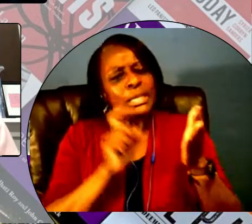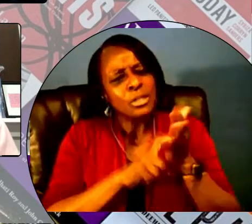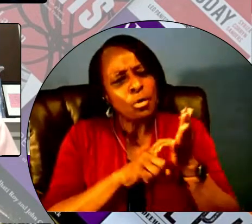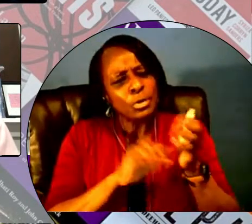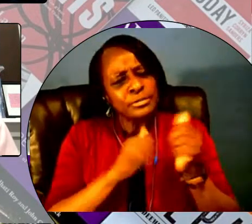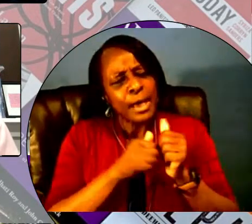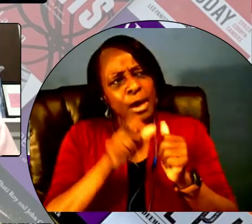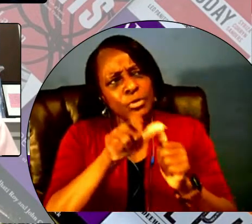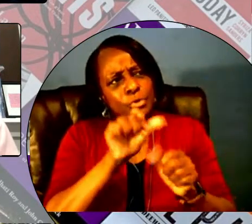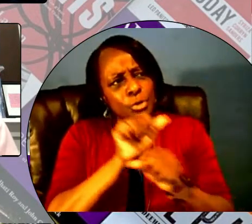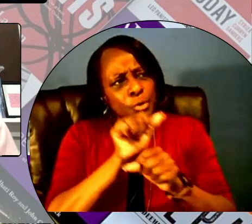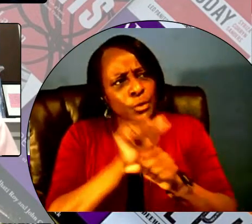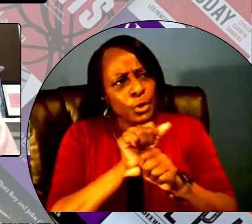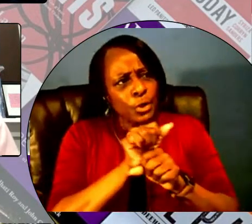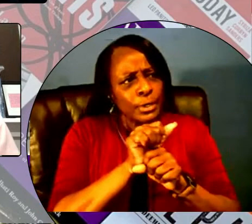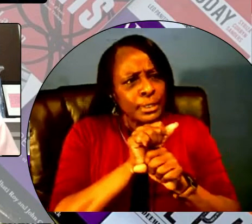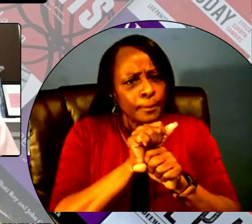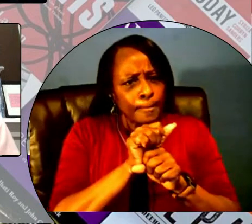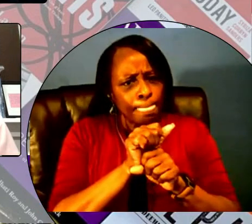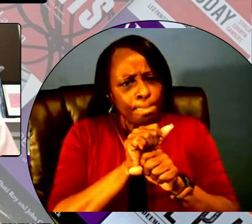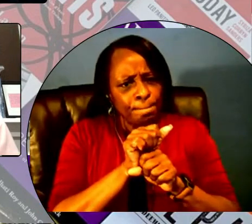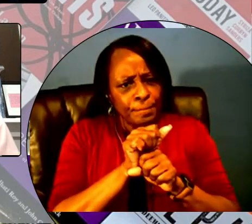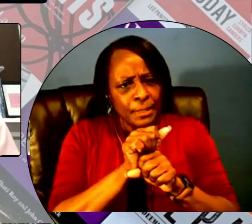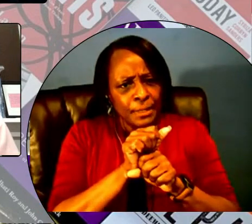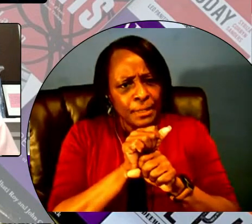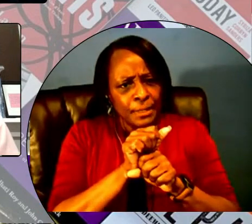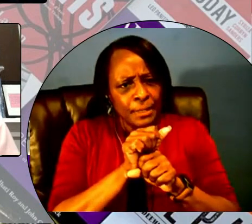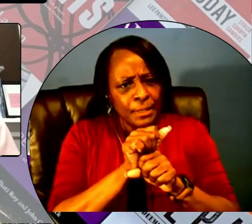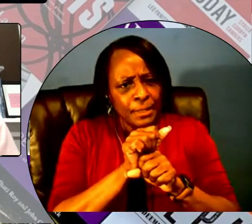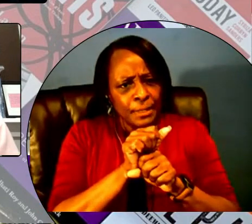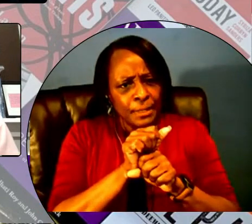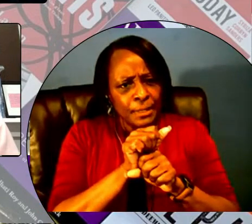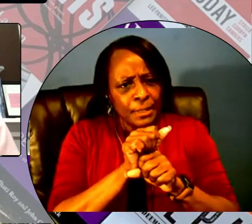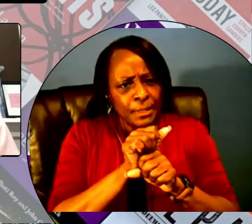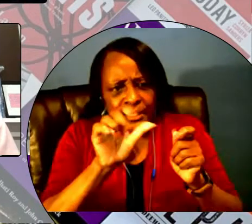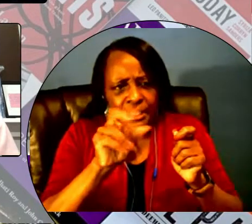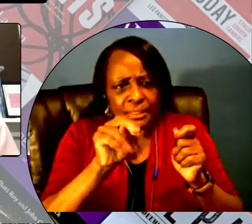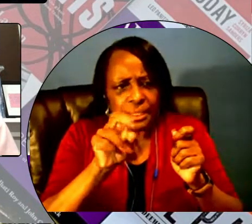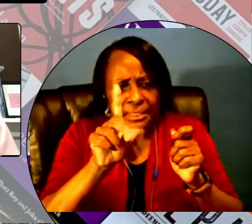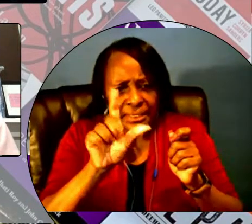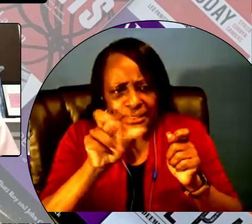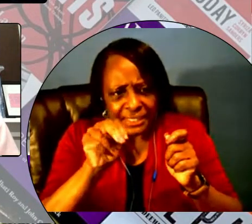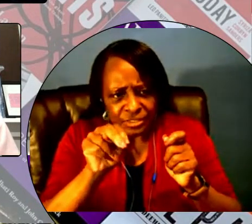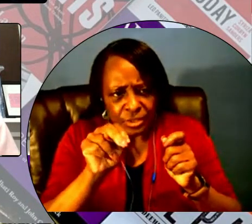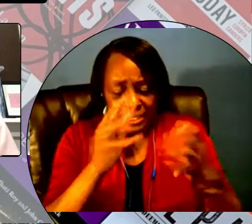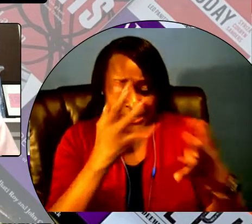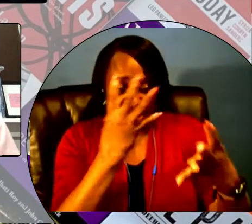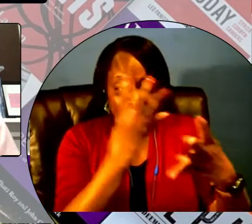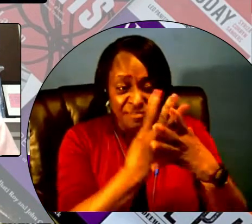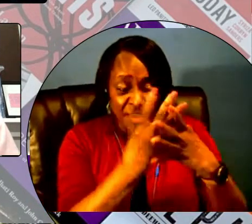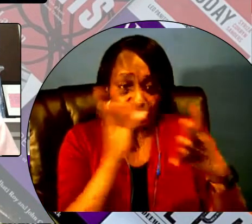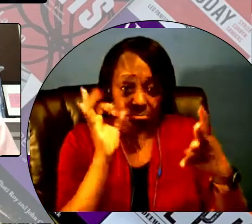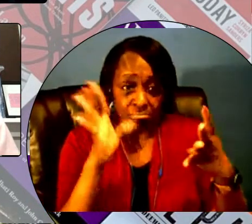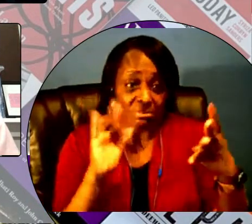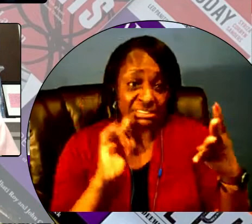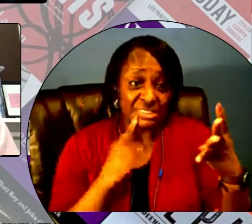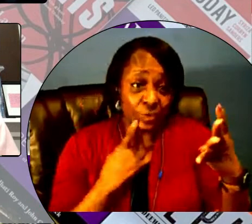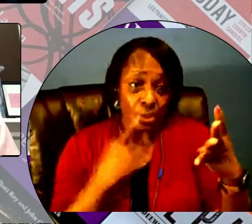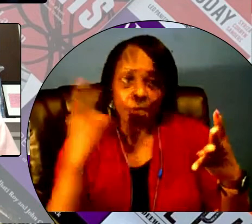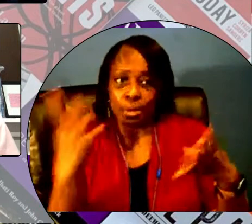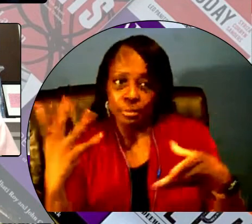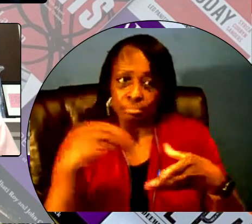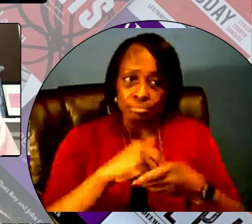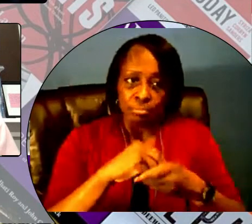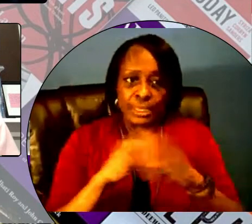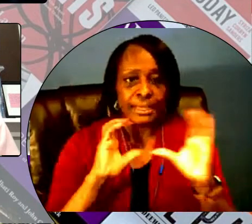how fights around conditions and the deadliness of imprisonment needs to also be part of the conversation,